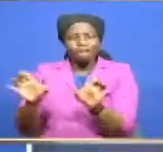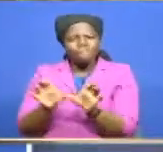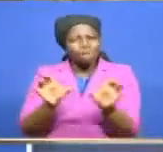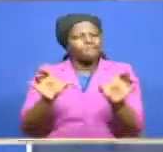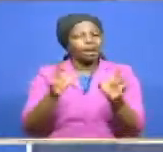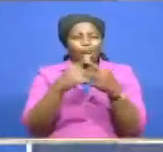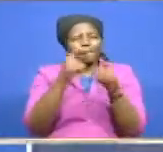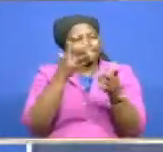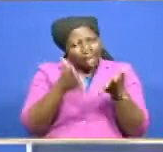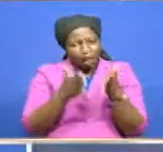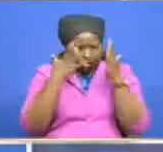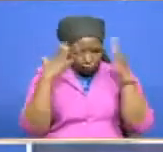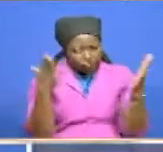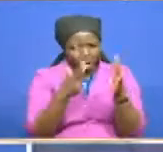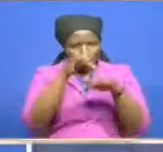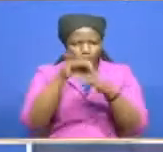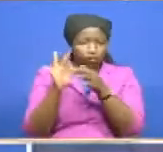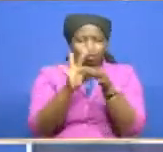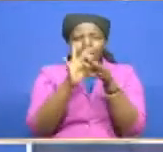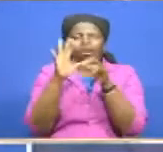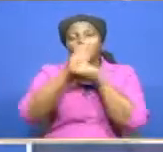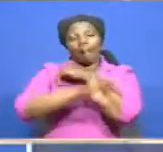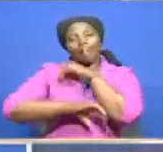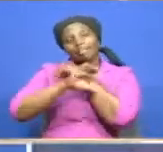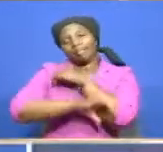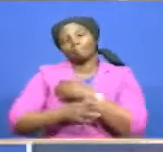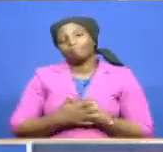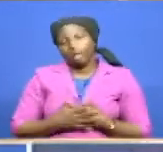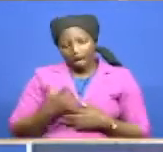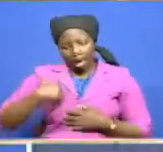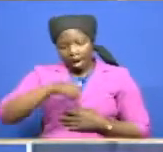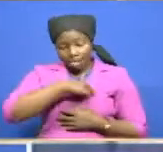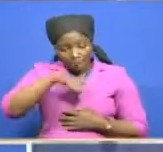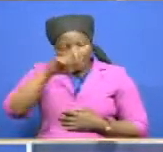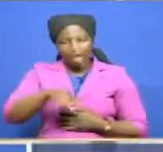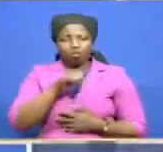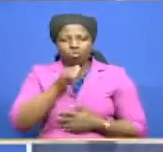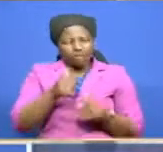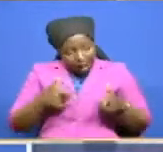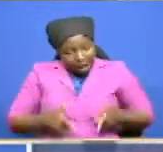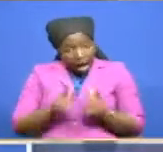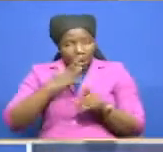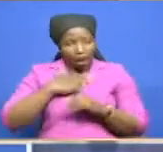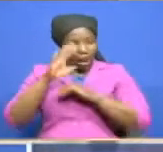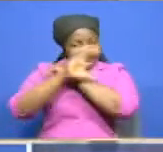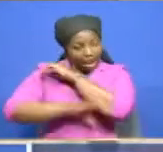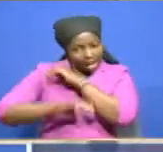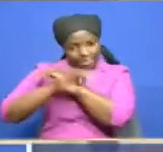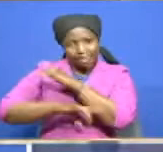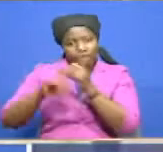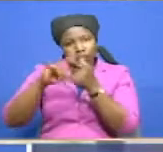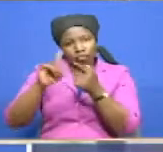uniting the country. We must not allow our country to